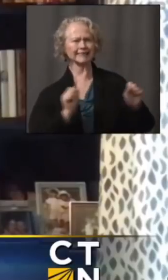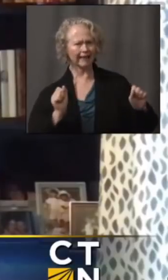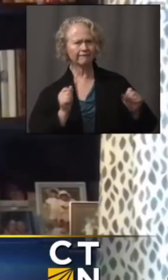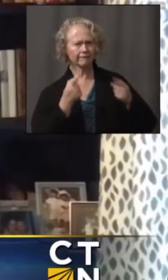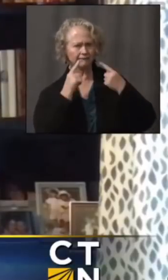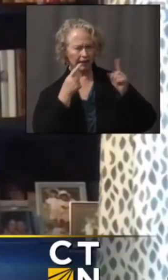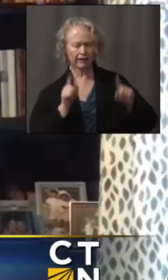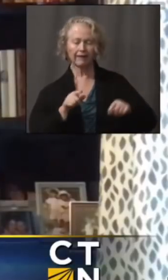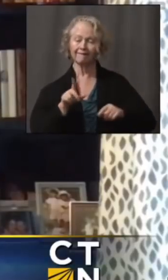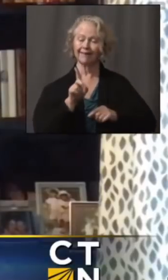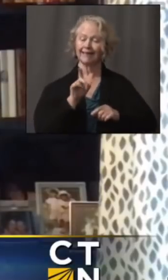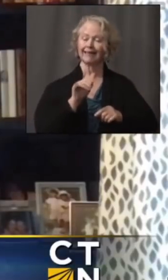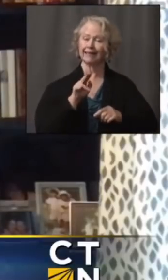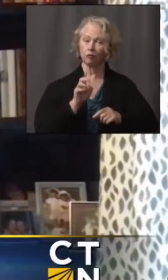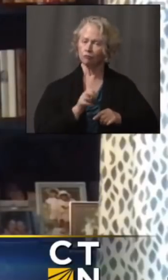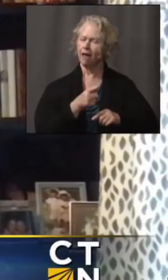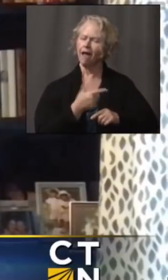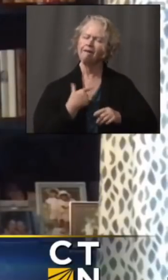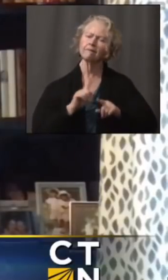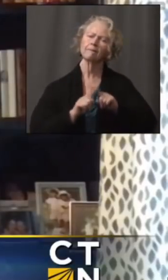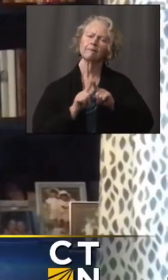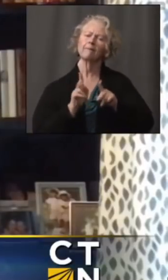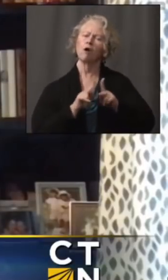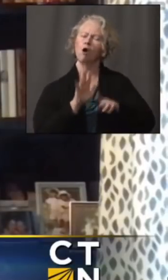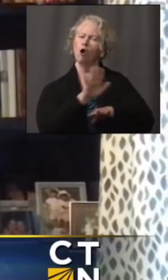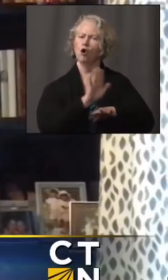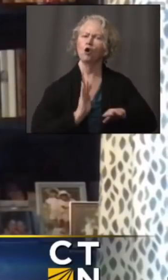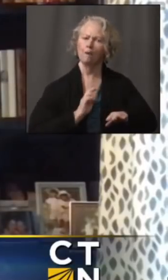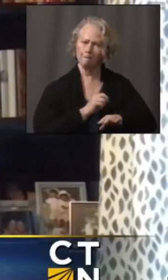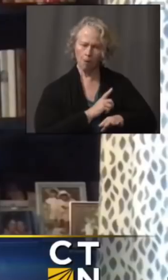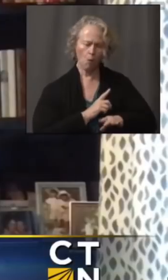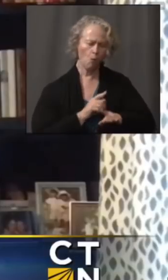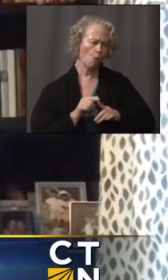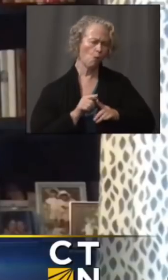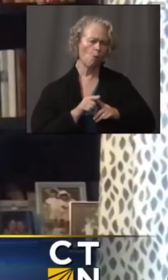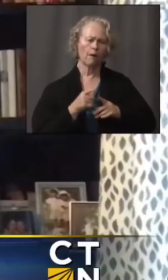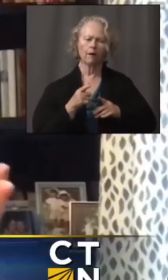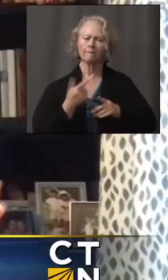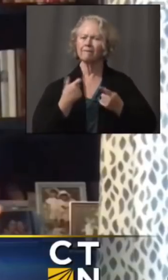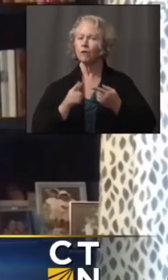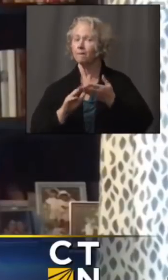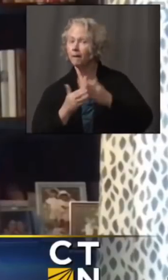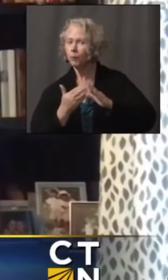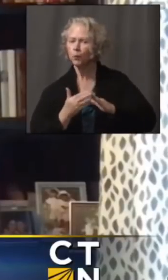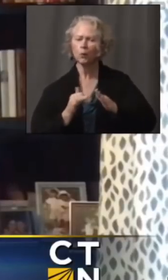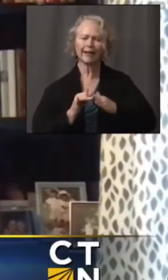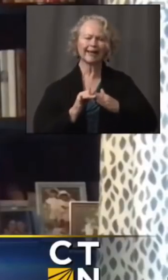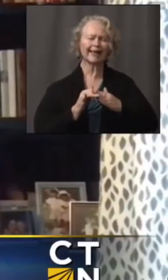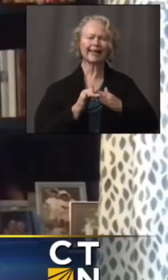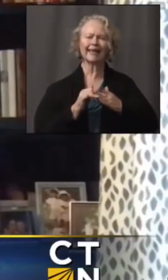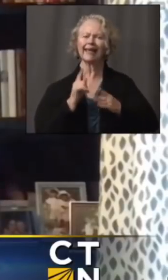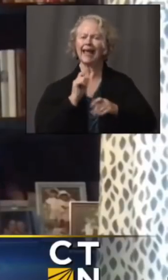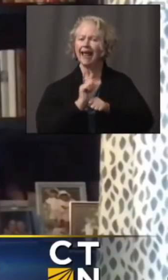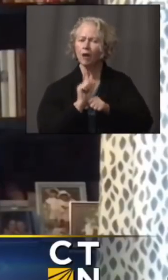the community, including ministers and legislators and labor leaders, as well as scientists who can go into the community and give